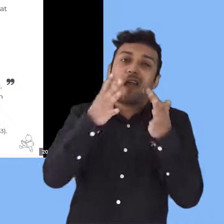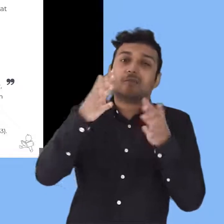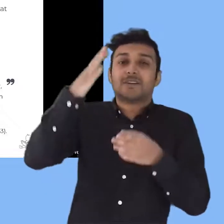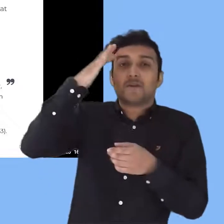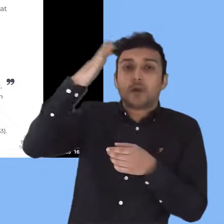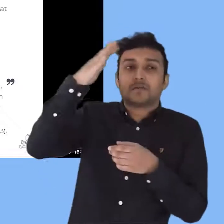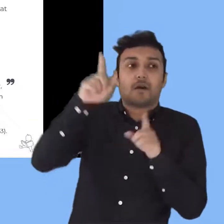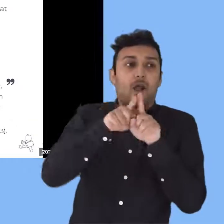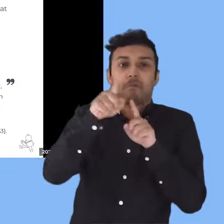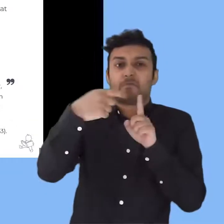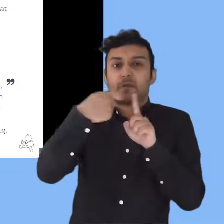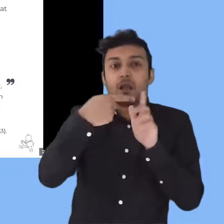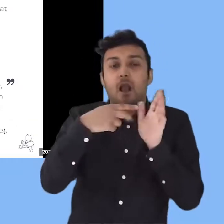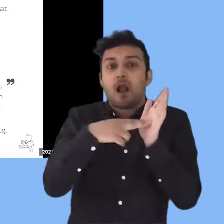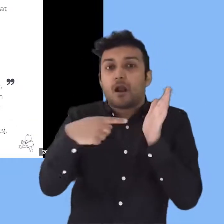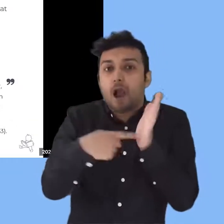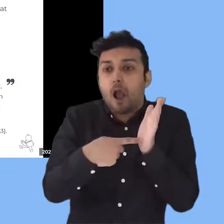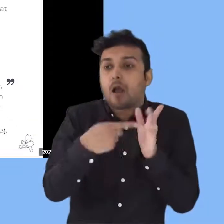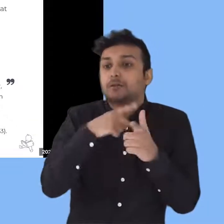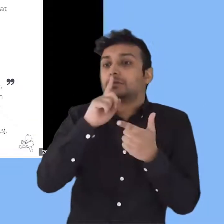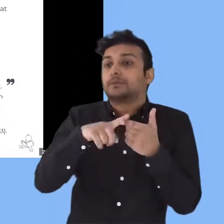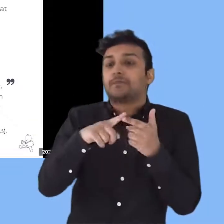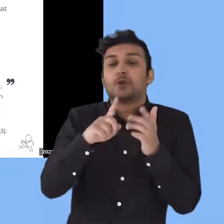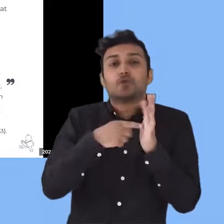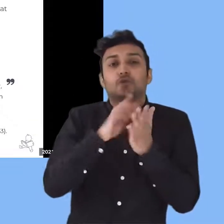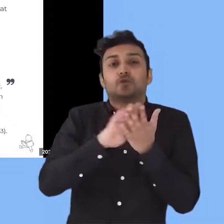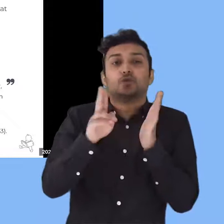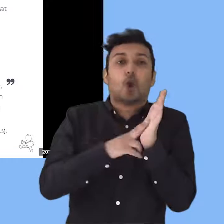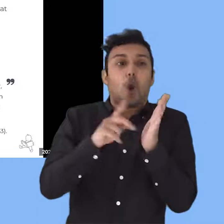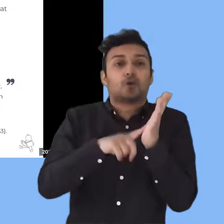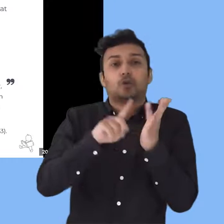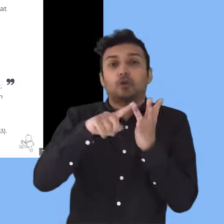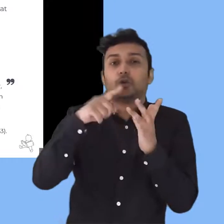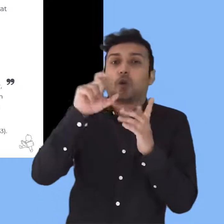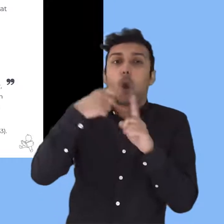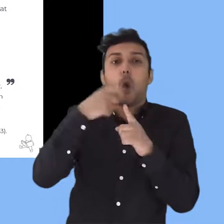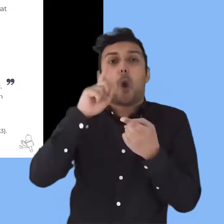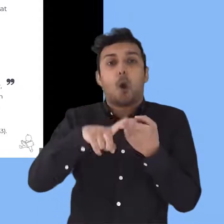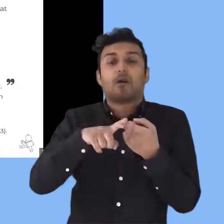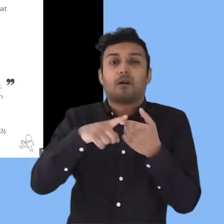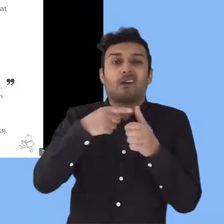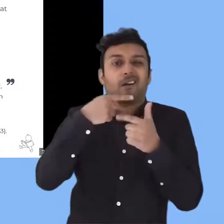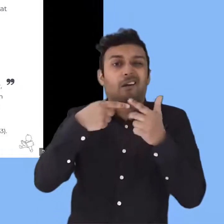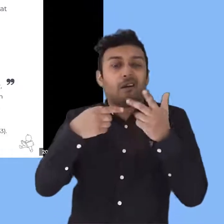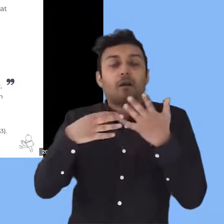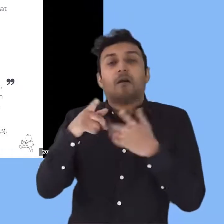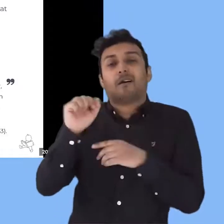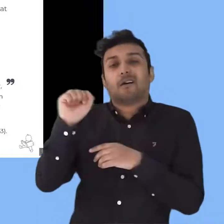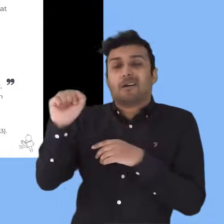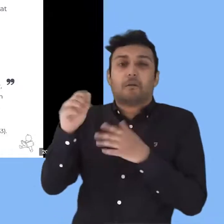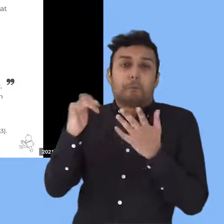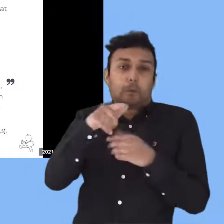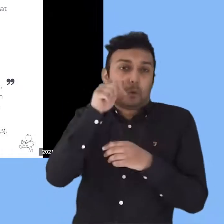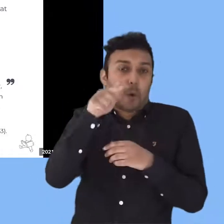Kant, Hume, but also John Locke, who you might be familiar with, the concepts, the kind of blank slate, the tabula rasa